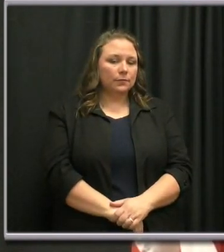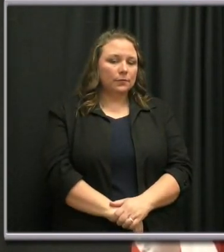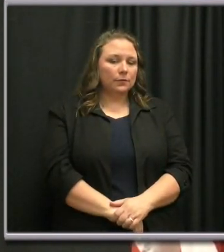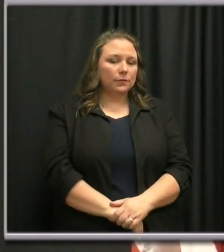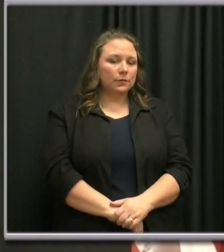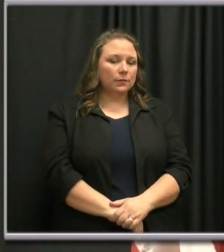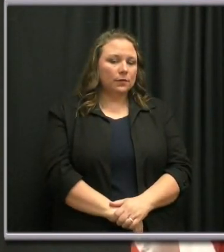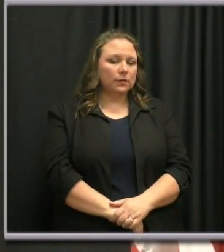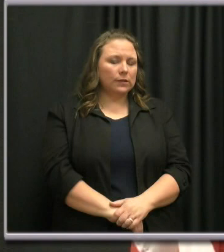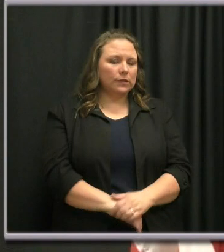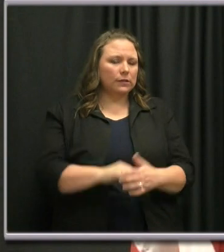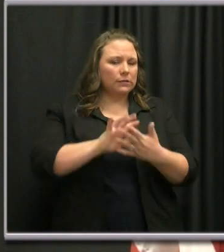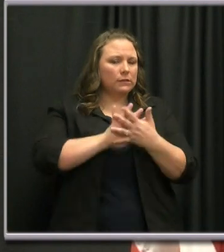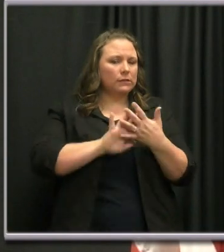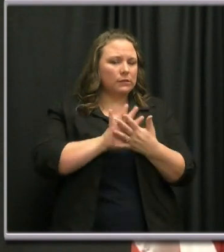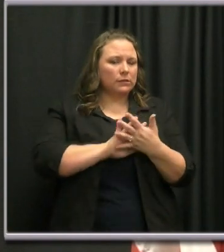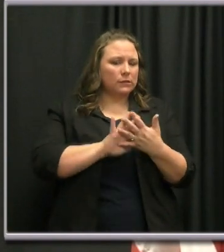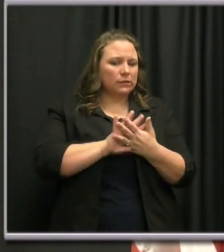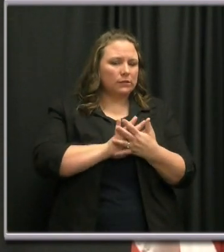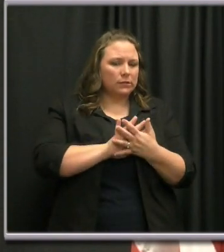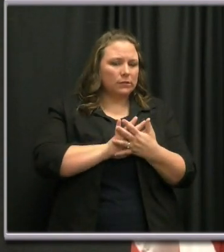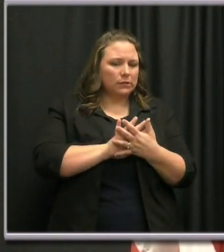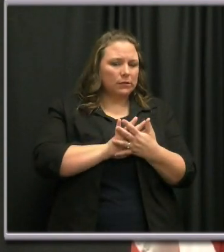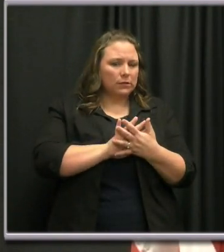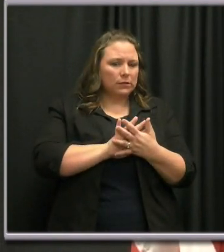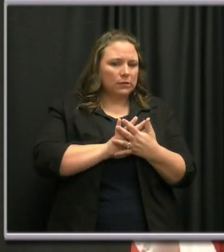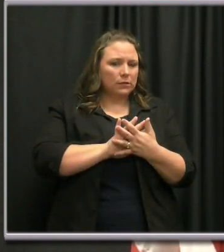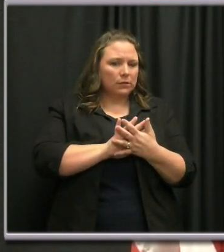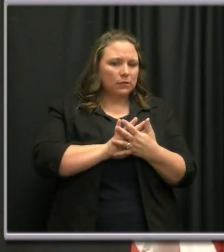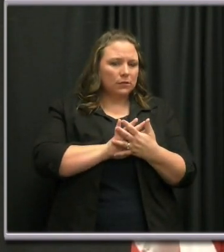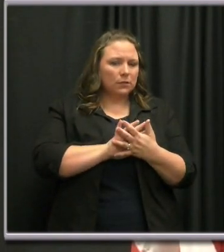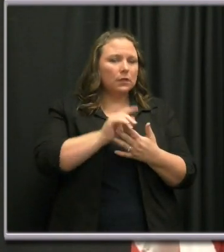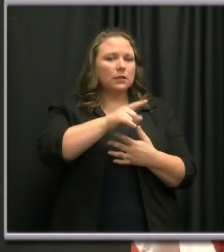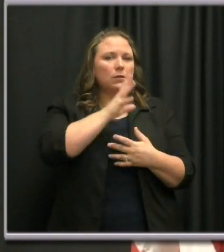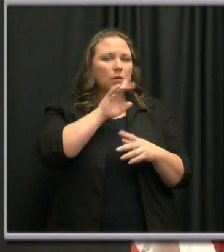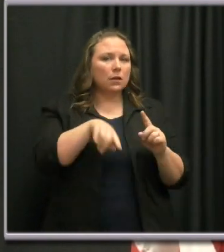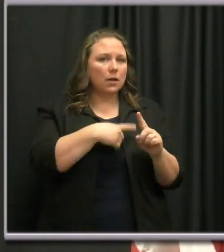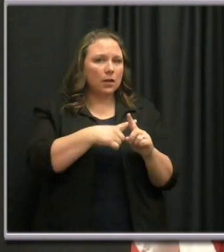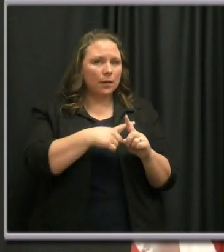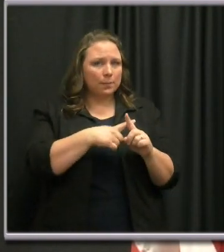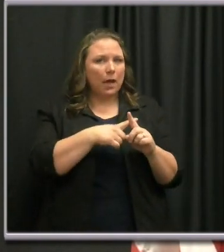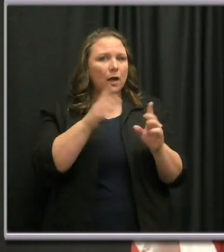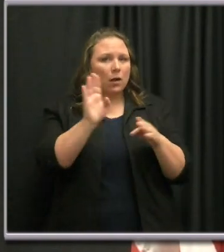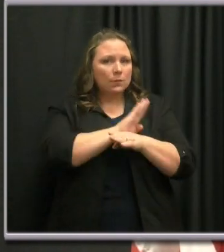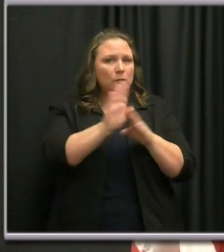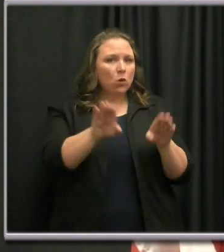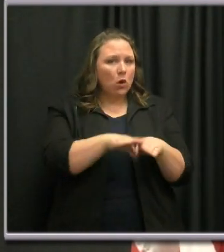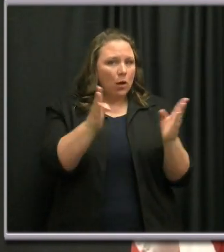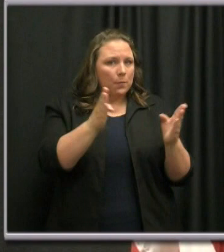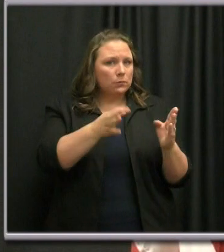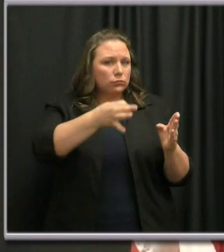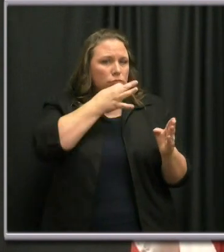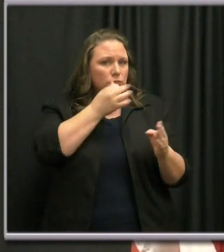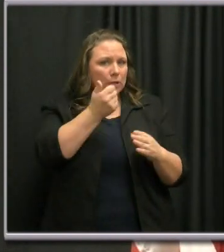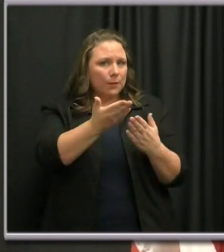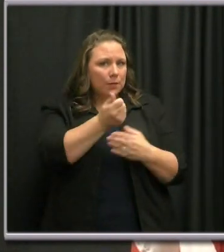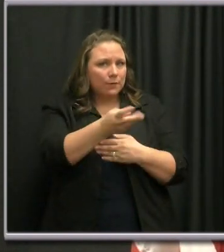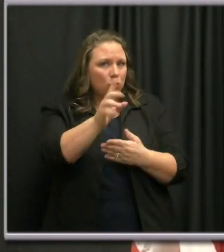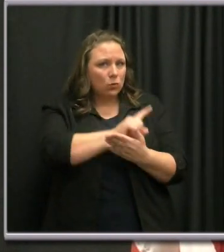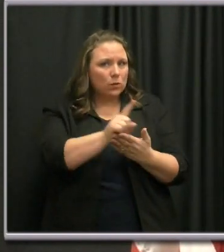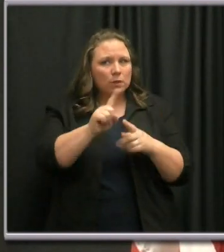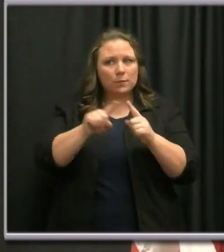With some businesses, additional businesses starting to open up in the next few weeks, apparently, but schools